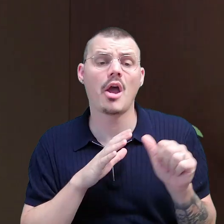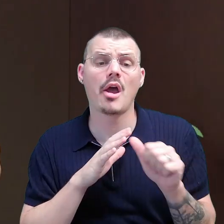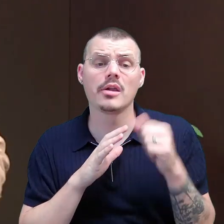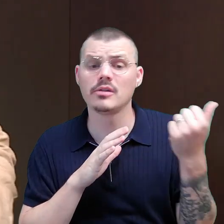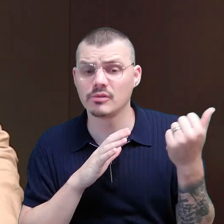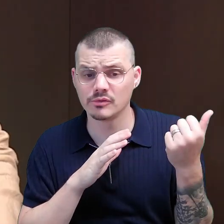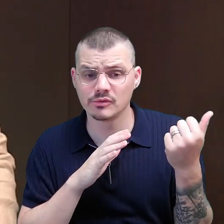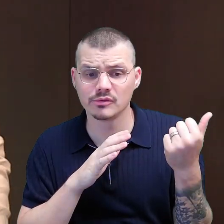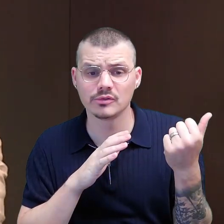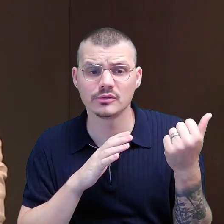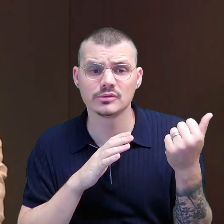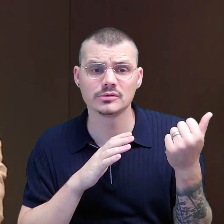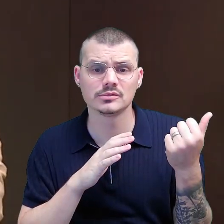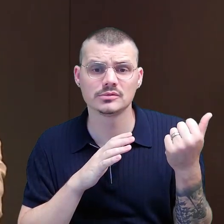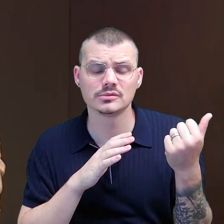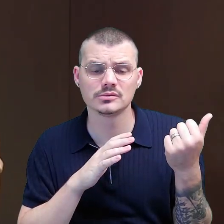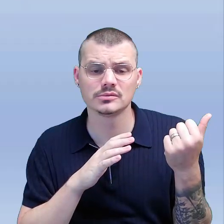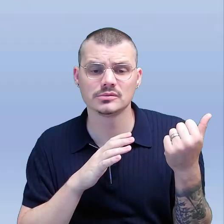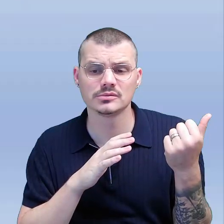So another